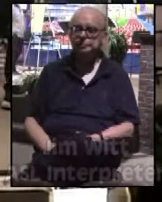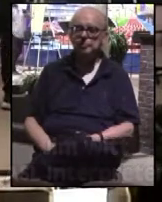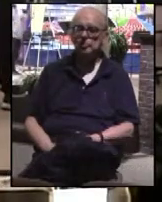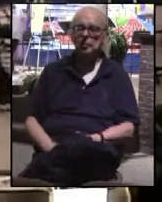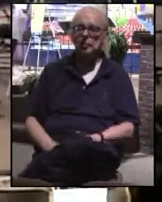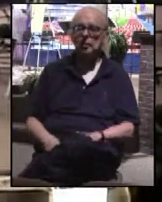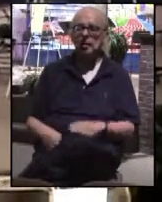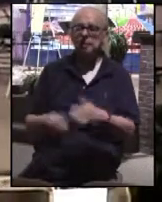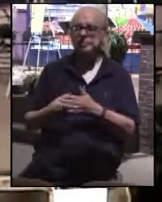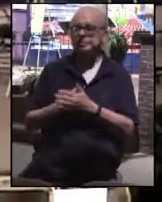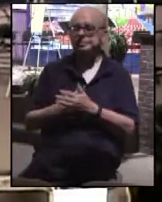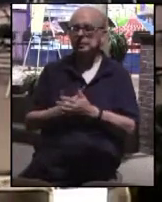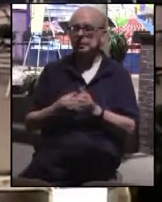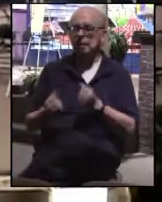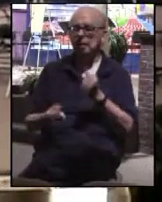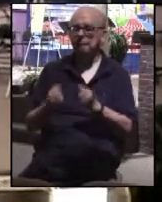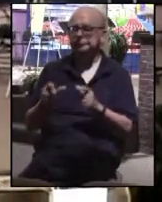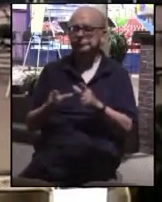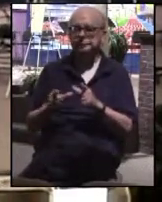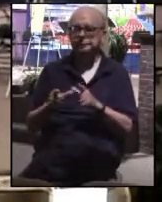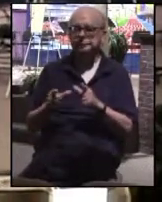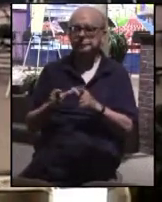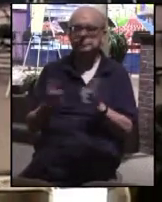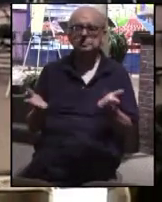License renewal, driver's license, license plates.